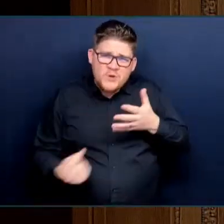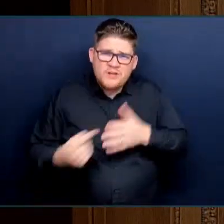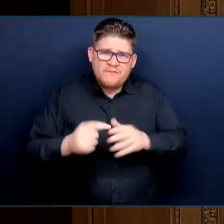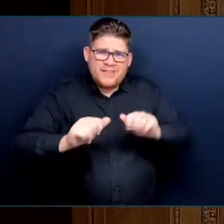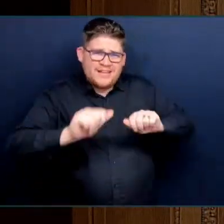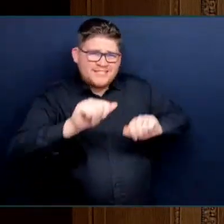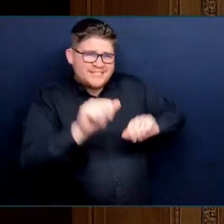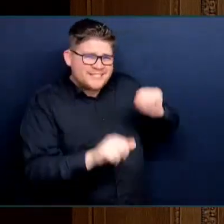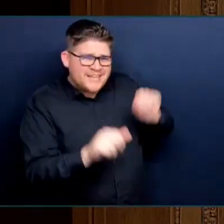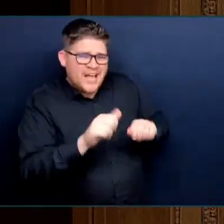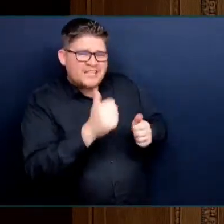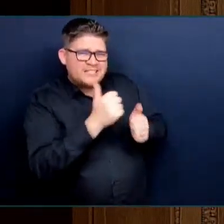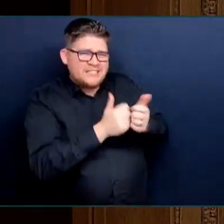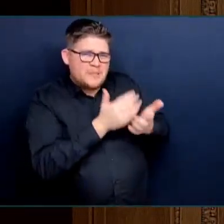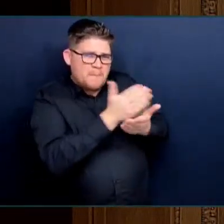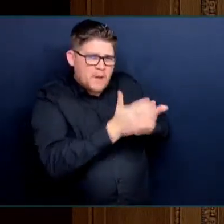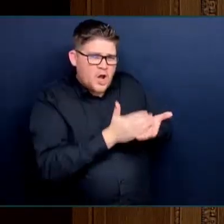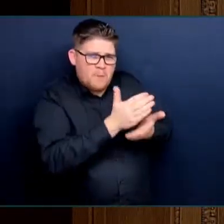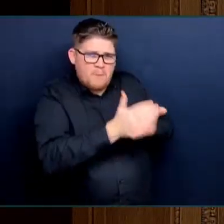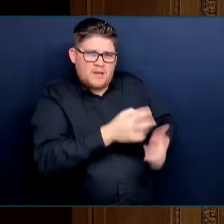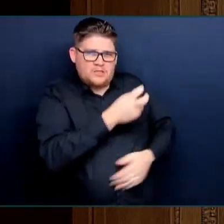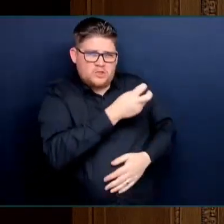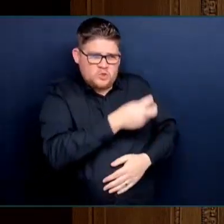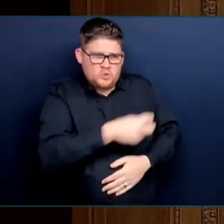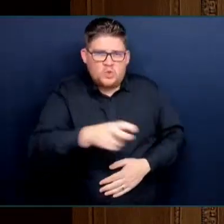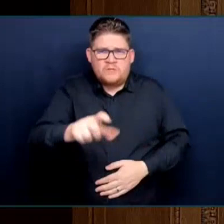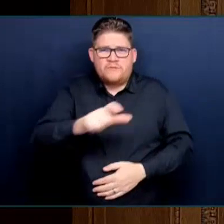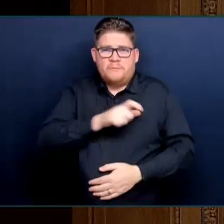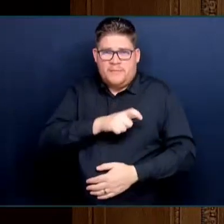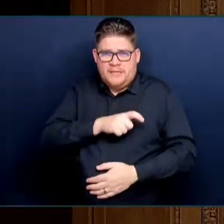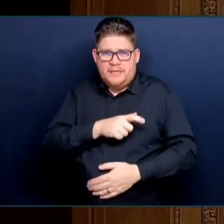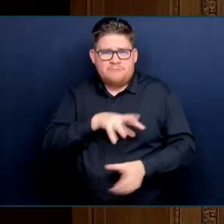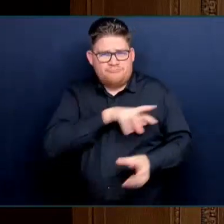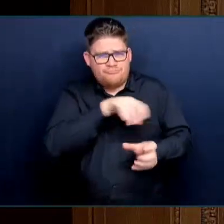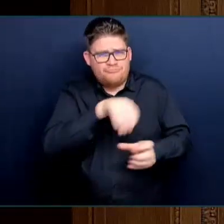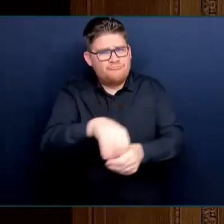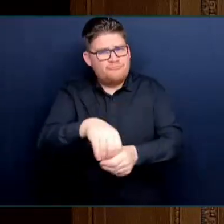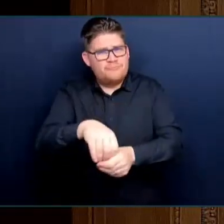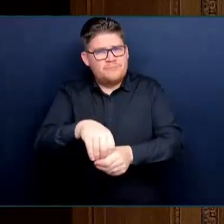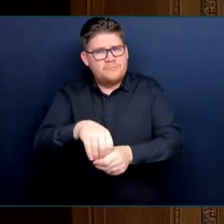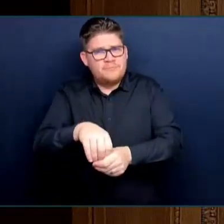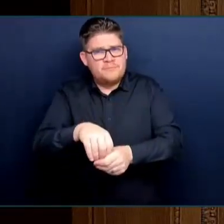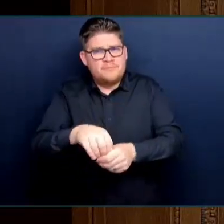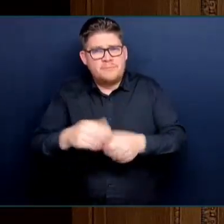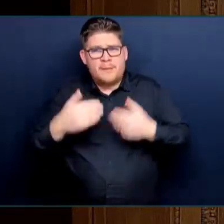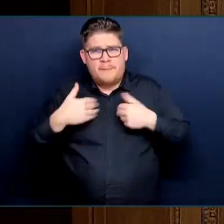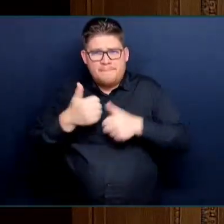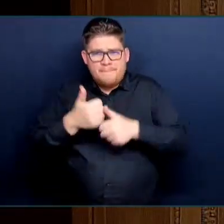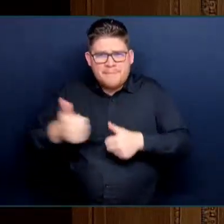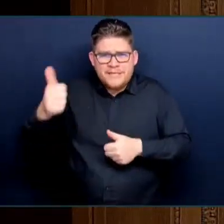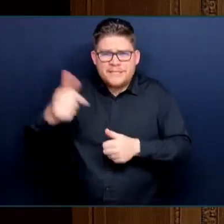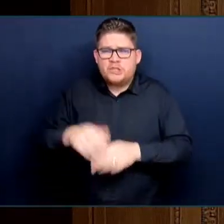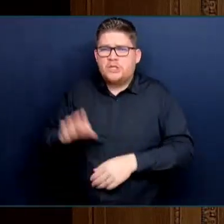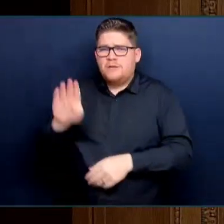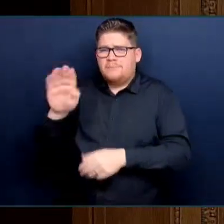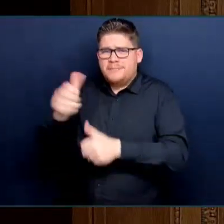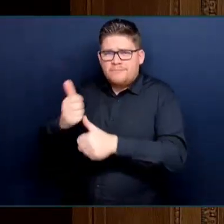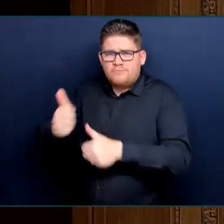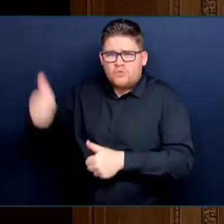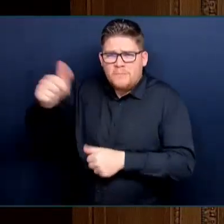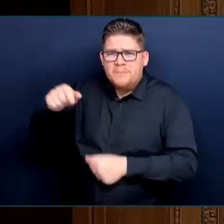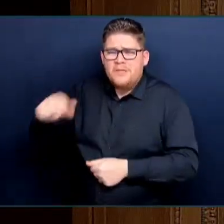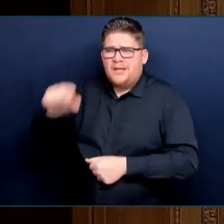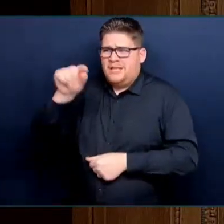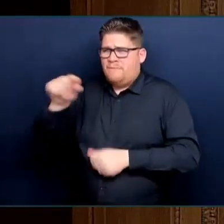transition. Does the minister, the Premier, and the government really expect the people of Surrey to believe that despite that,